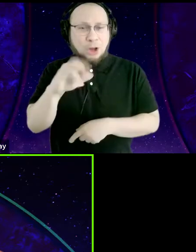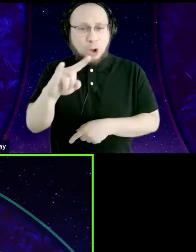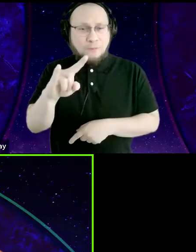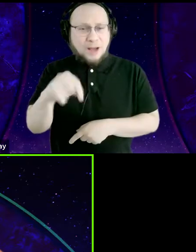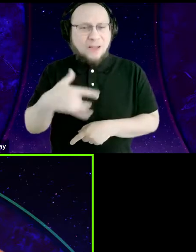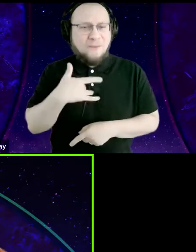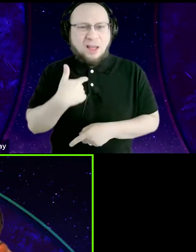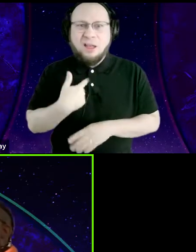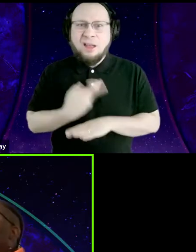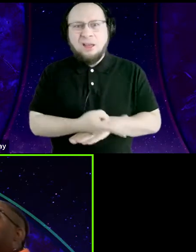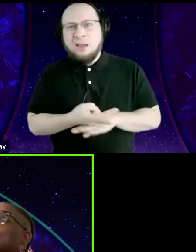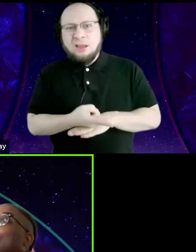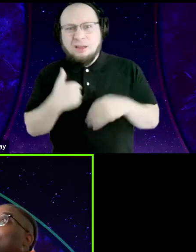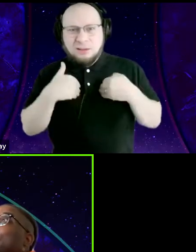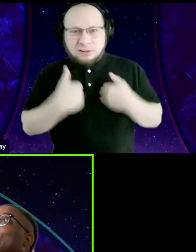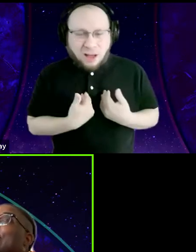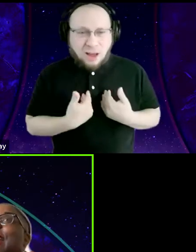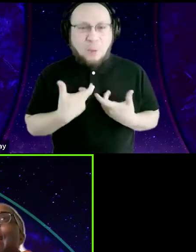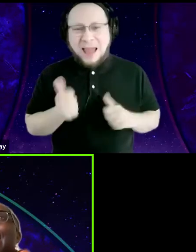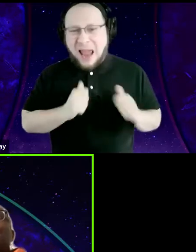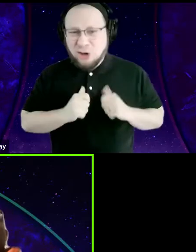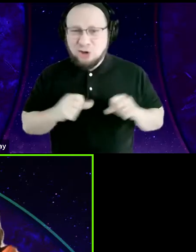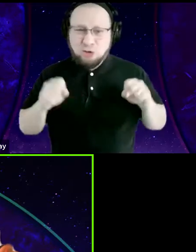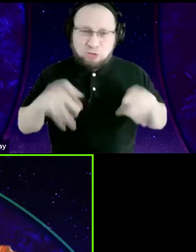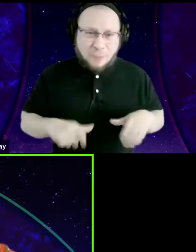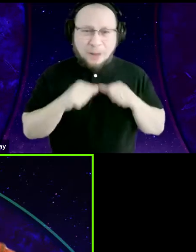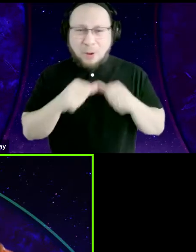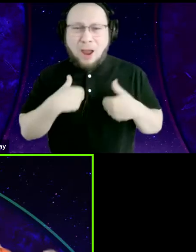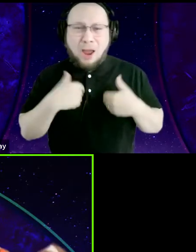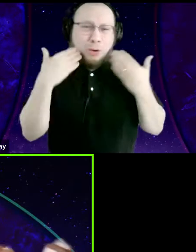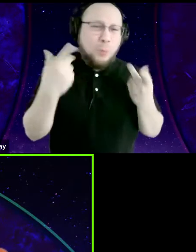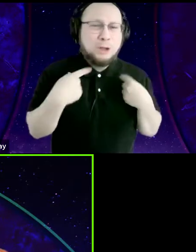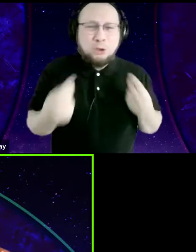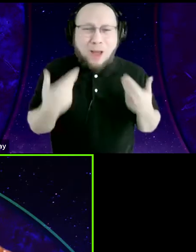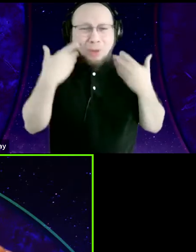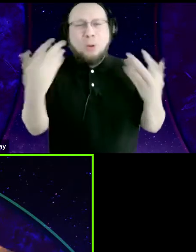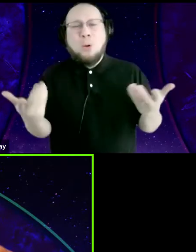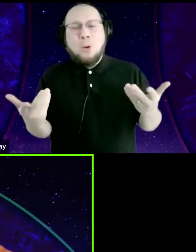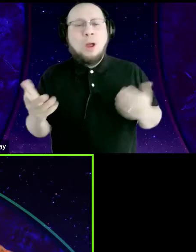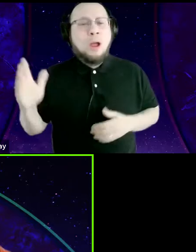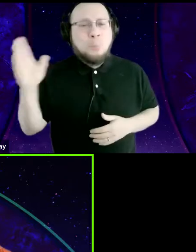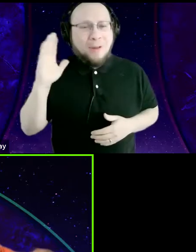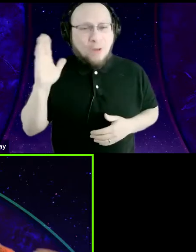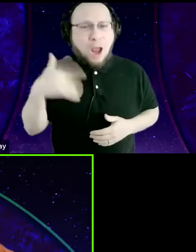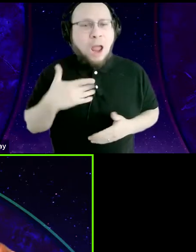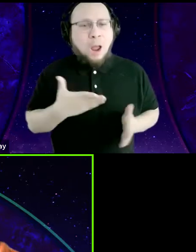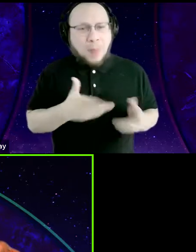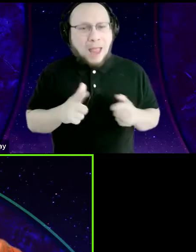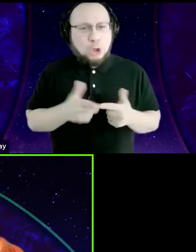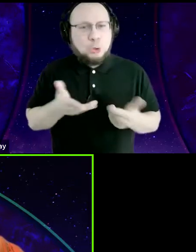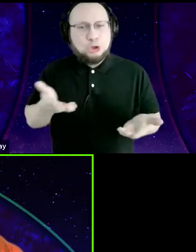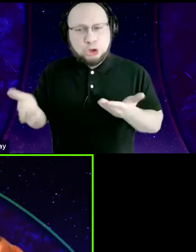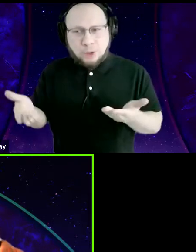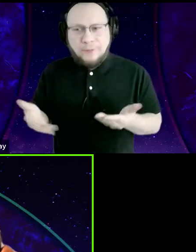I want to be an actor anymore. Like, I don't know what is happening. And so like, before it was about being of service, before it was about